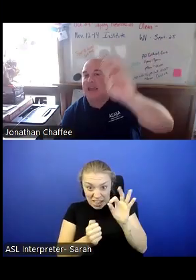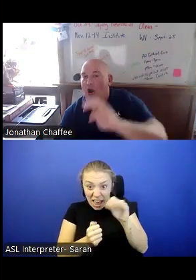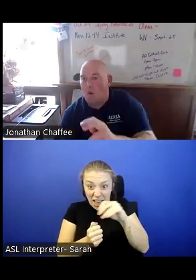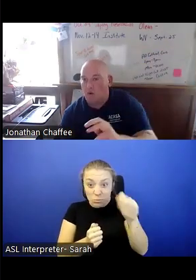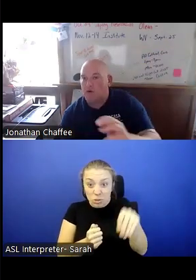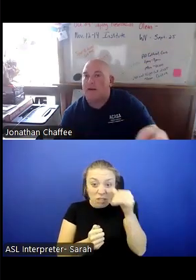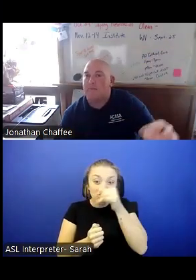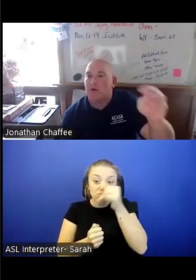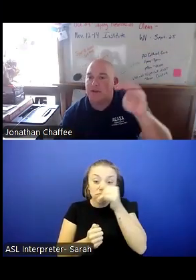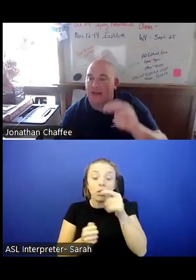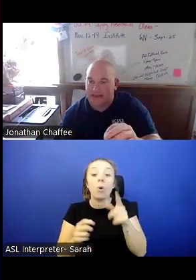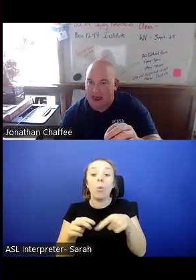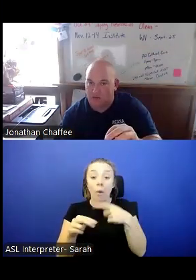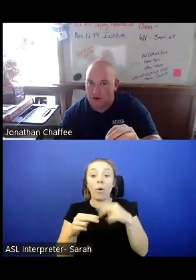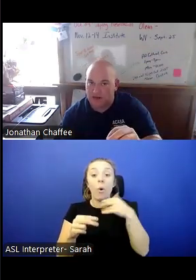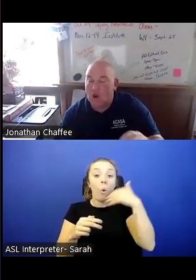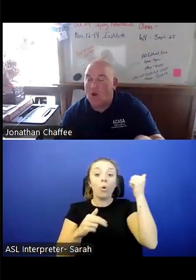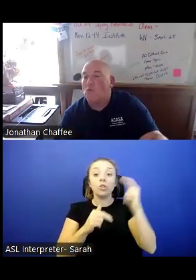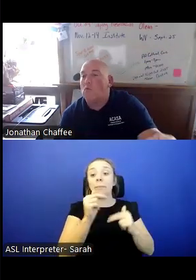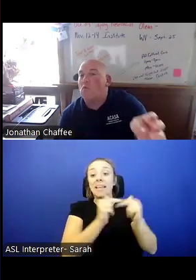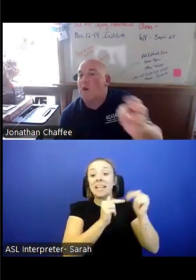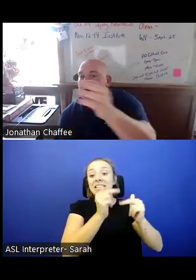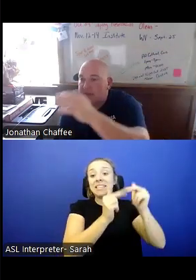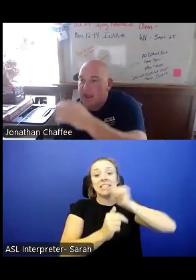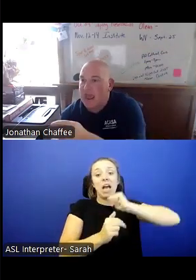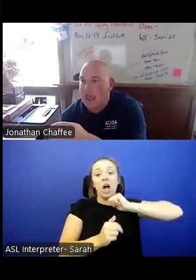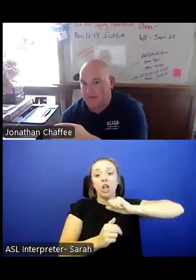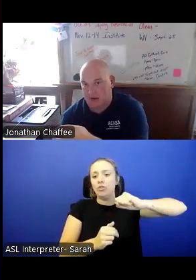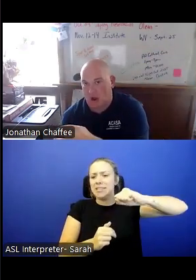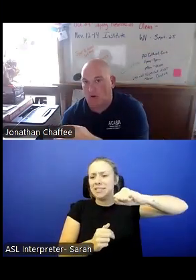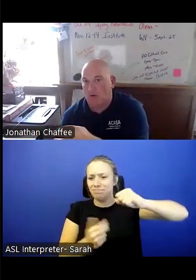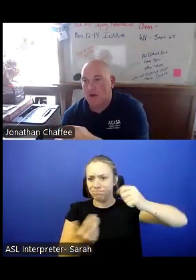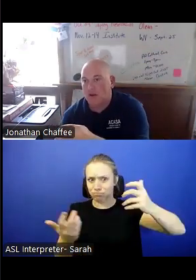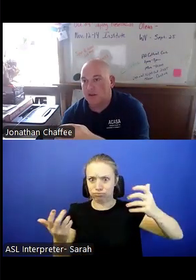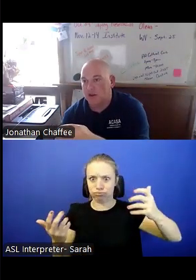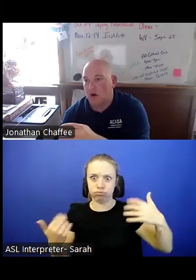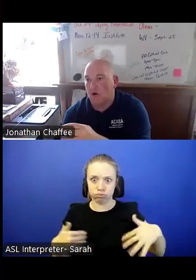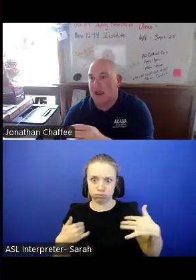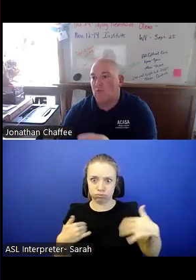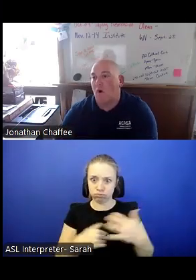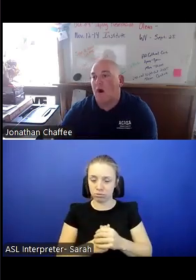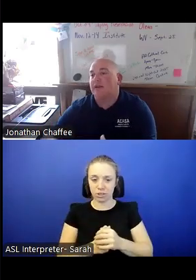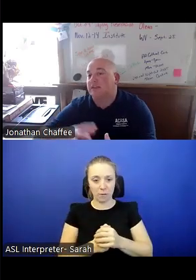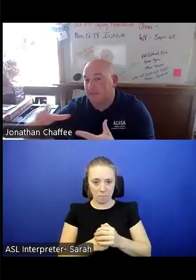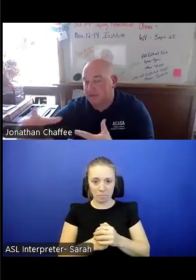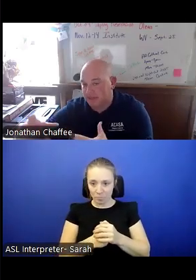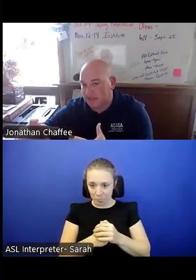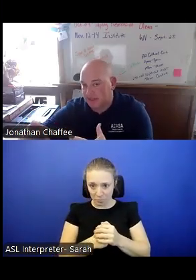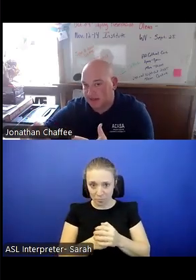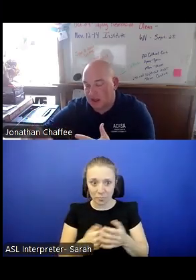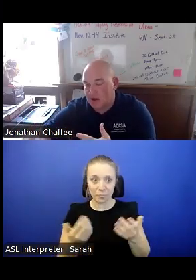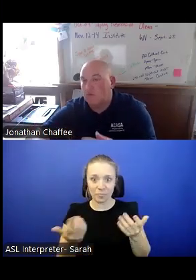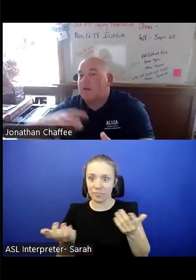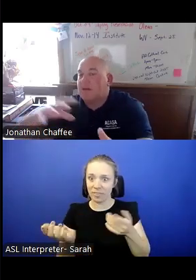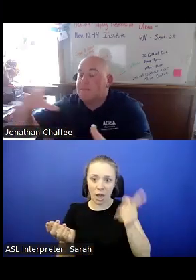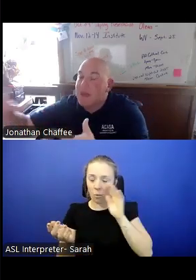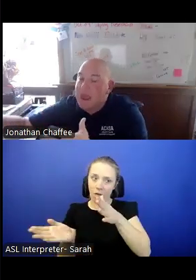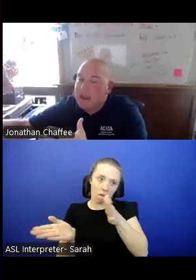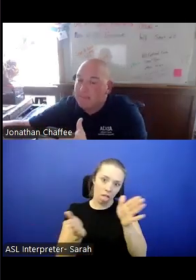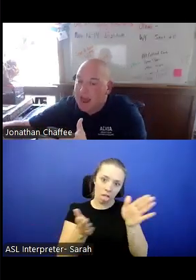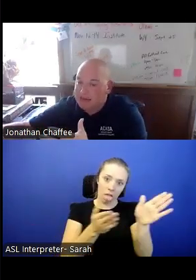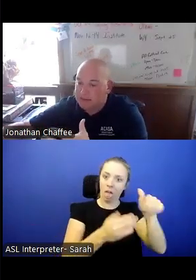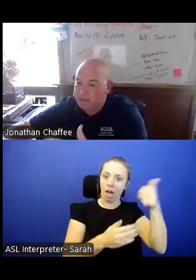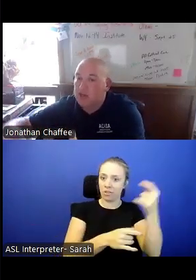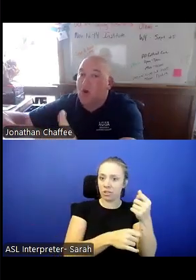they get older and they're building that tolerance, where are they going to have to go? You know, and what substances will they